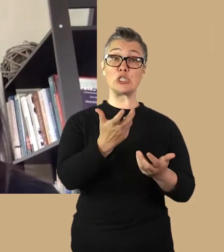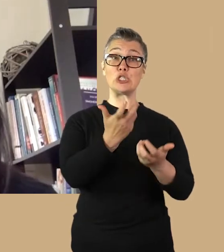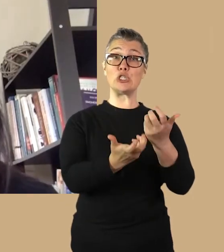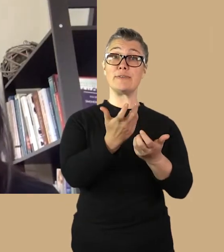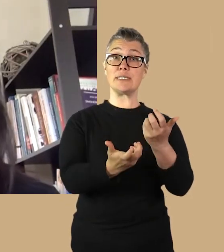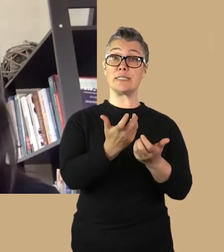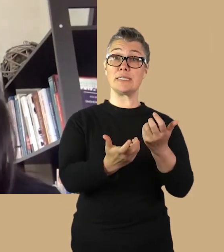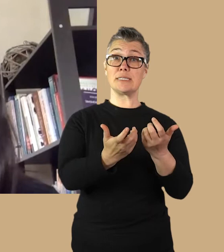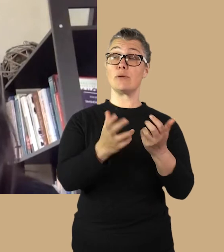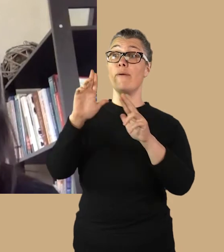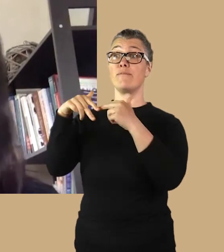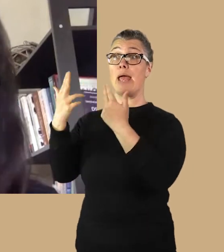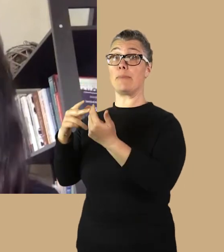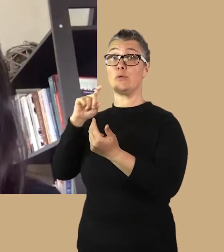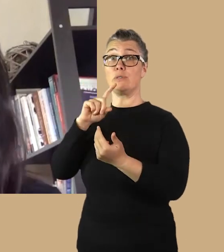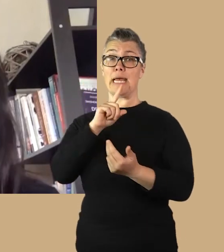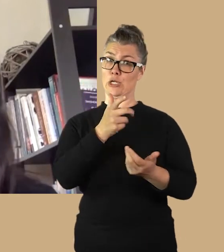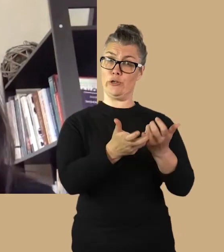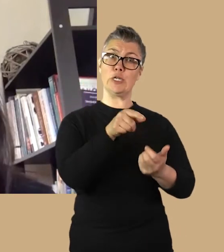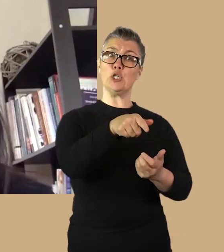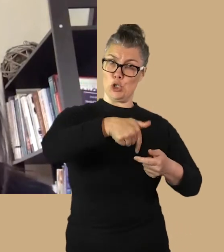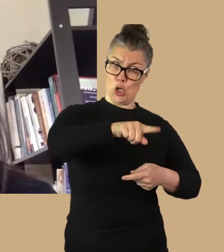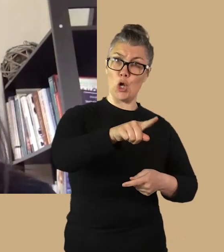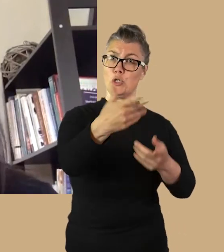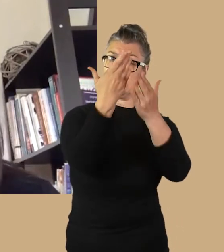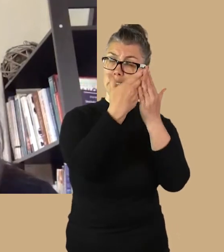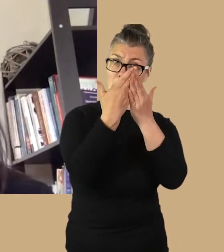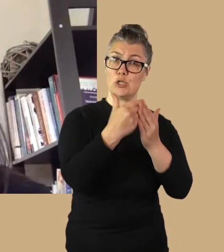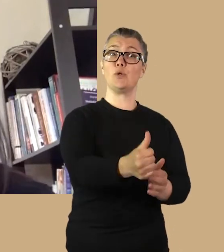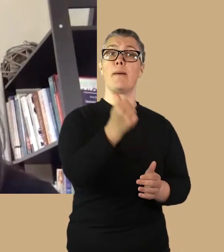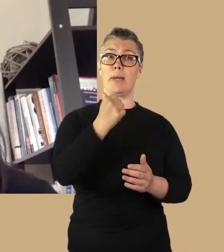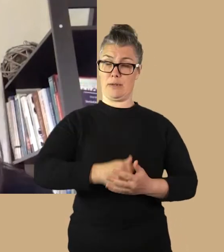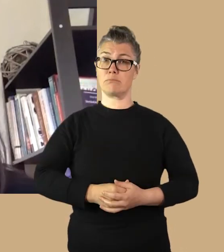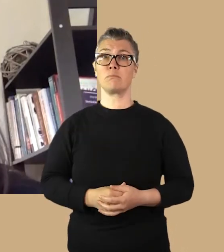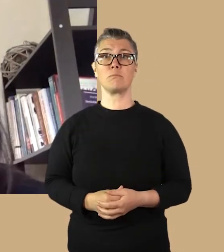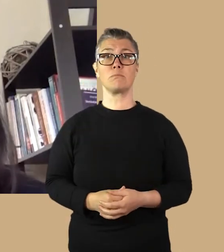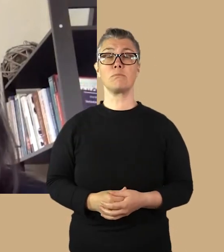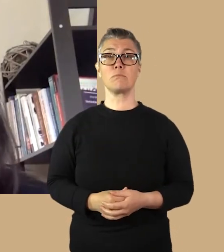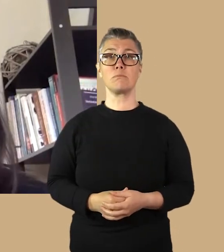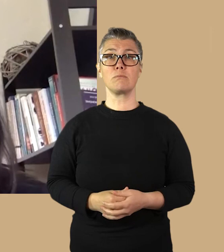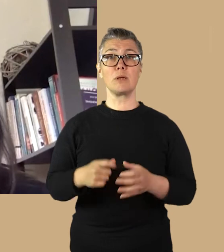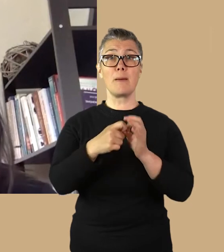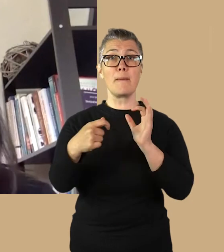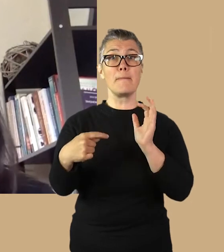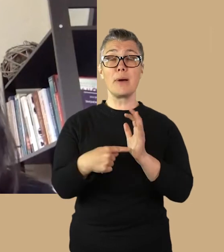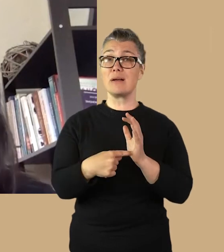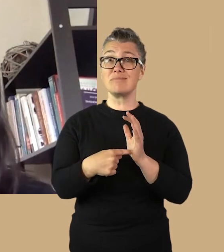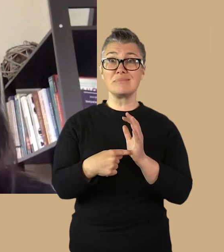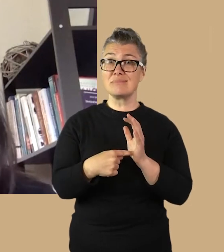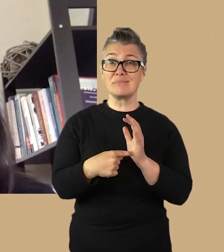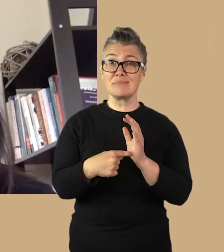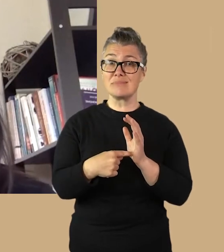Because university by their families would be emphasized as somewhere you go, you study, you come back. But that's